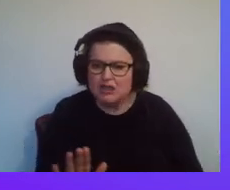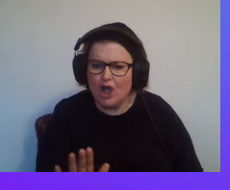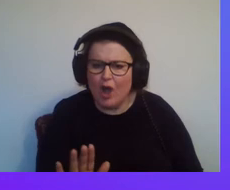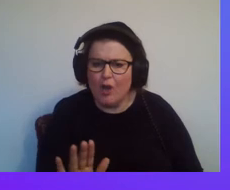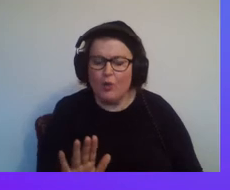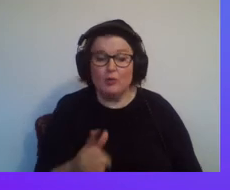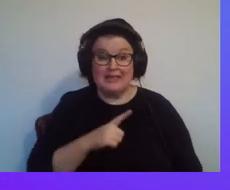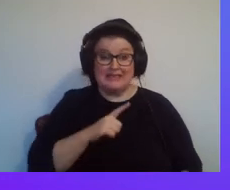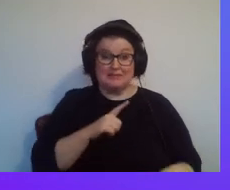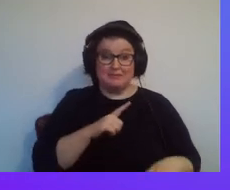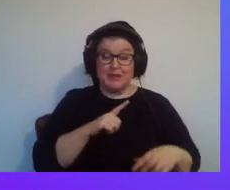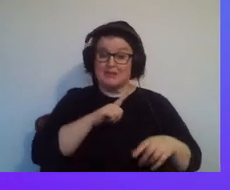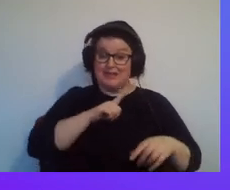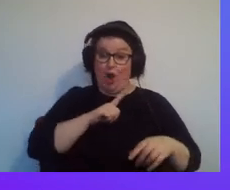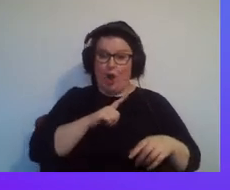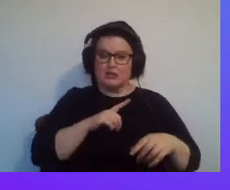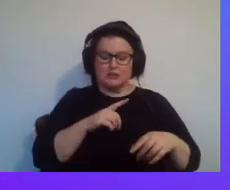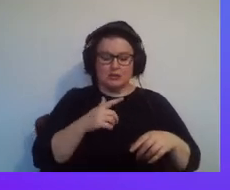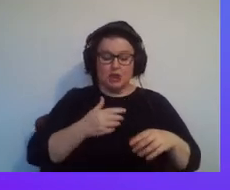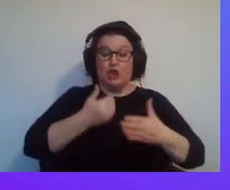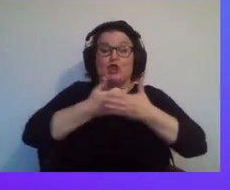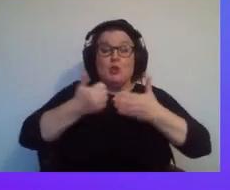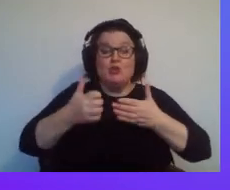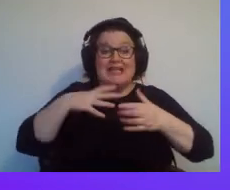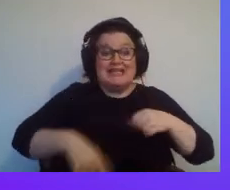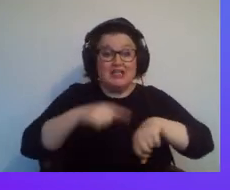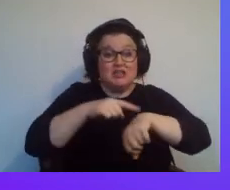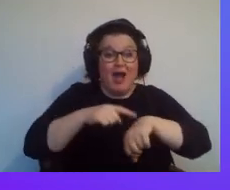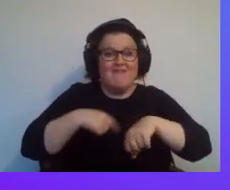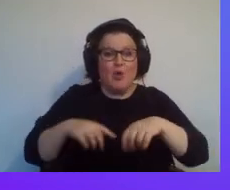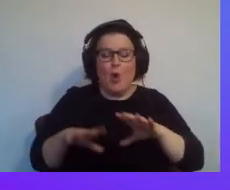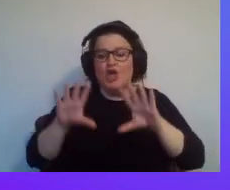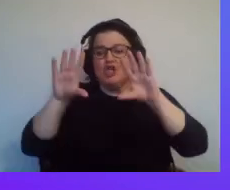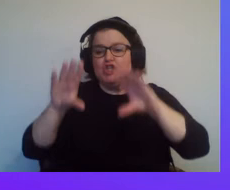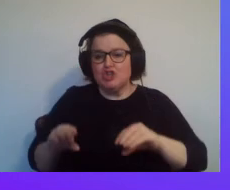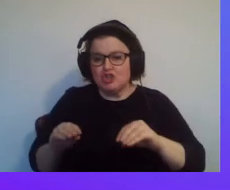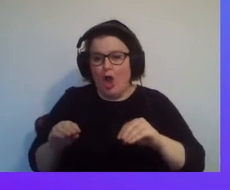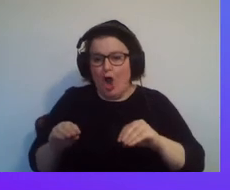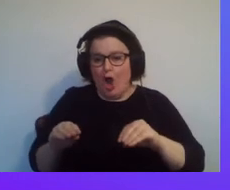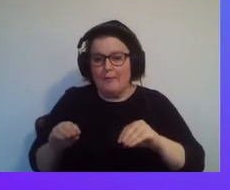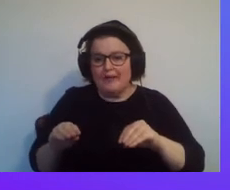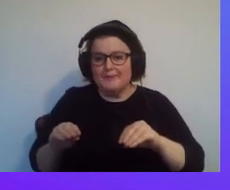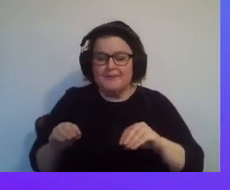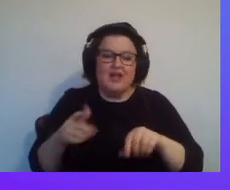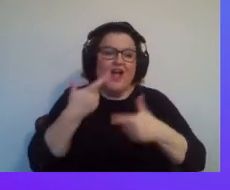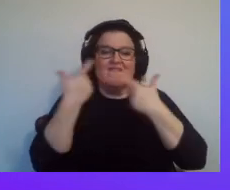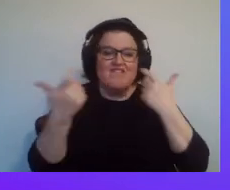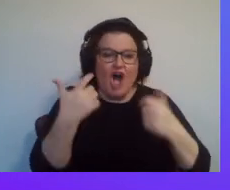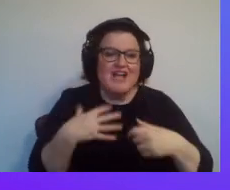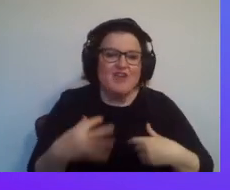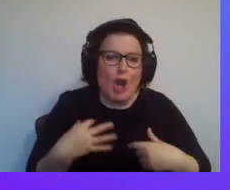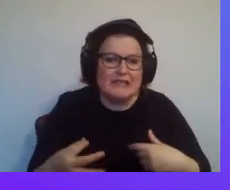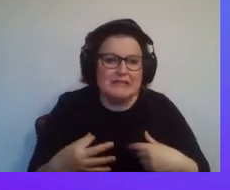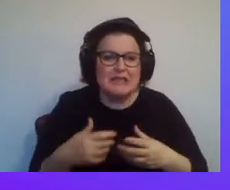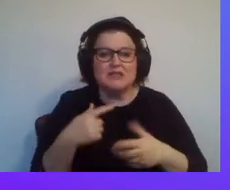gaps between reviews and regulators, getting people into the trials. Now, one of the things that has been a